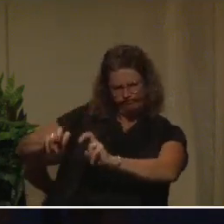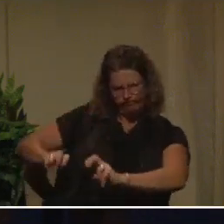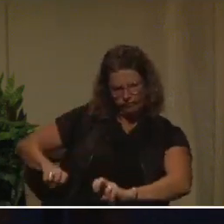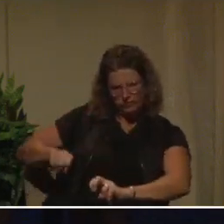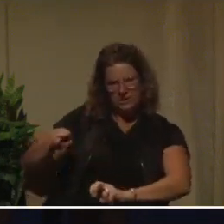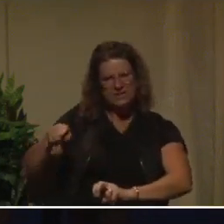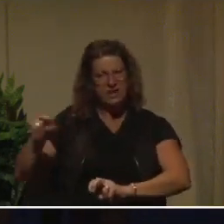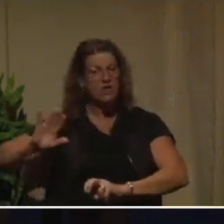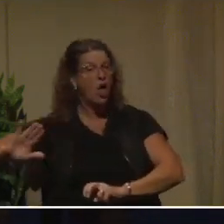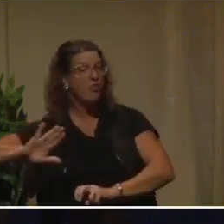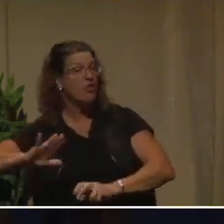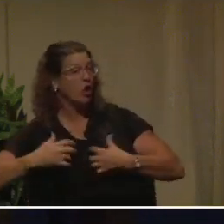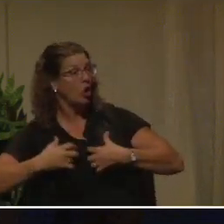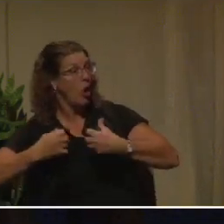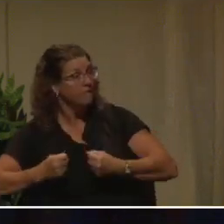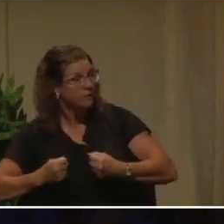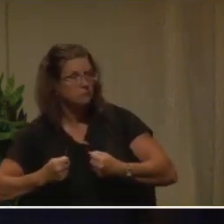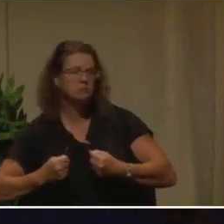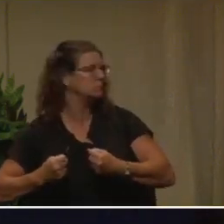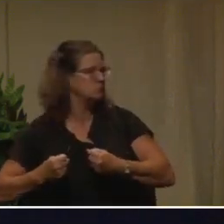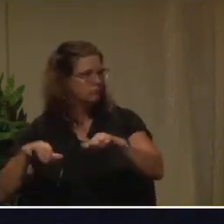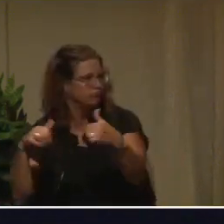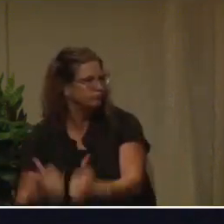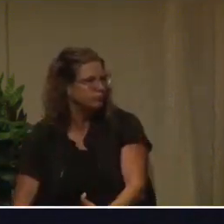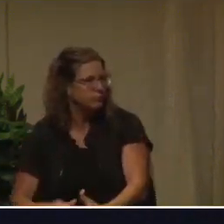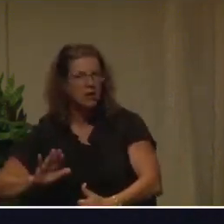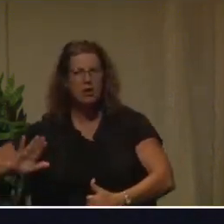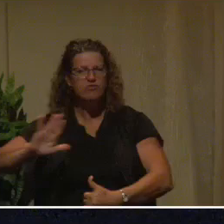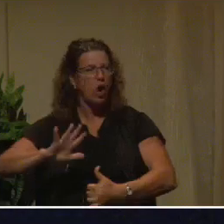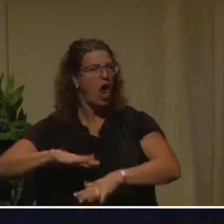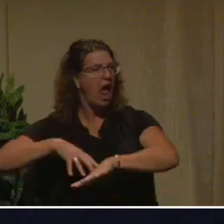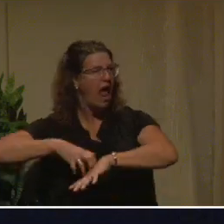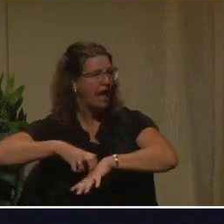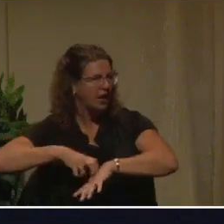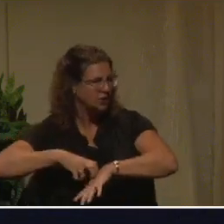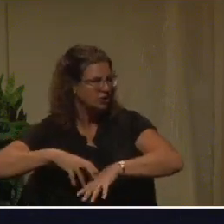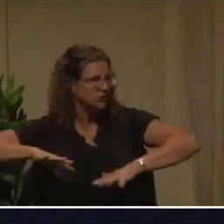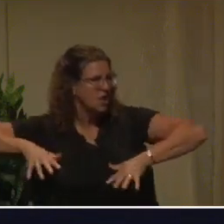and to leave them anxious about life. Well,